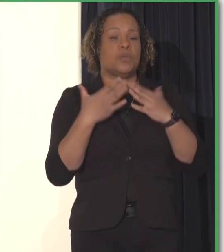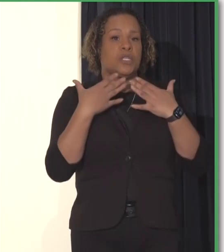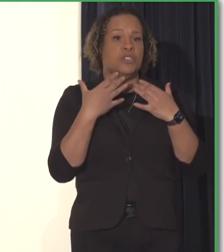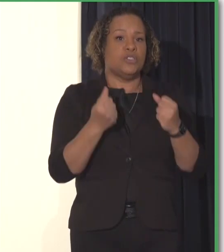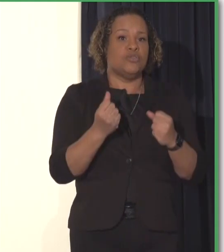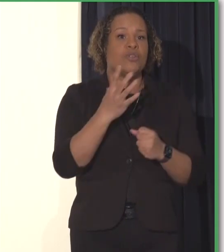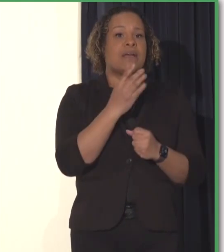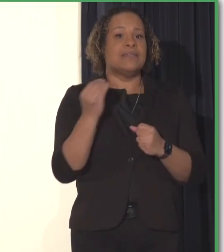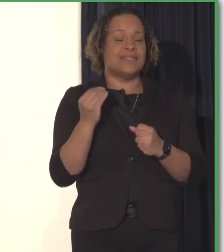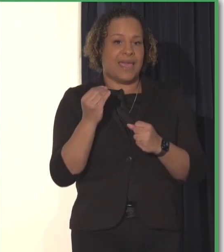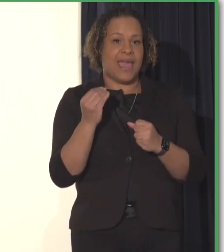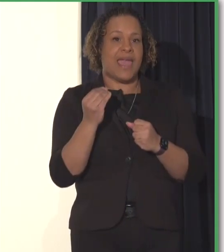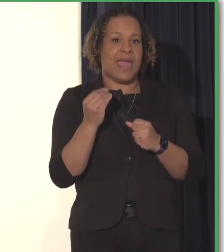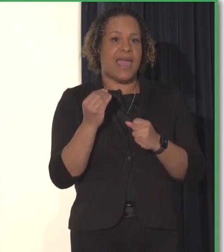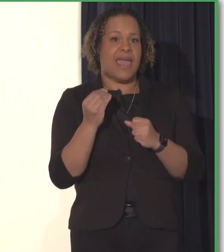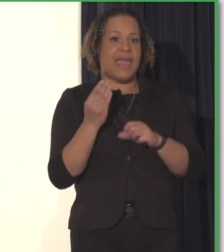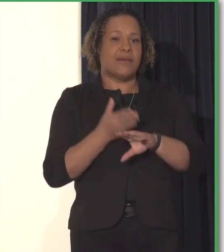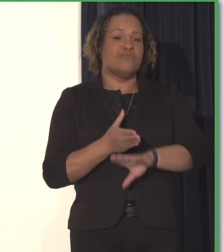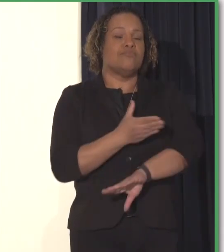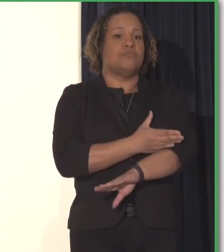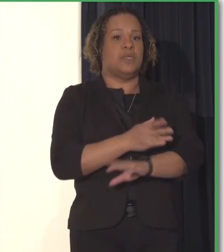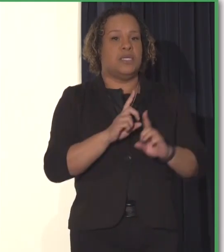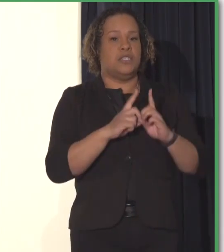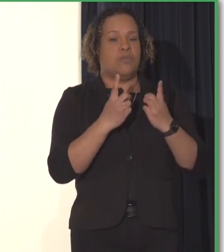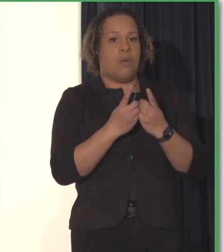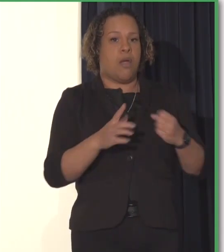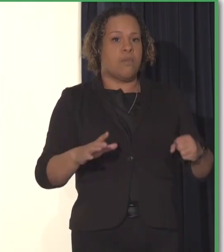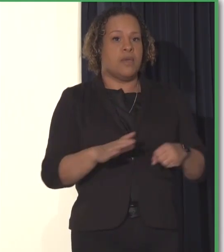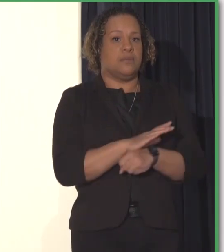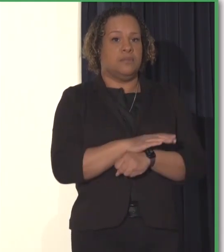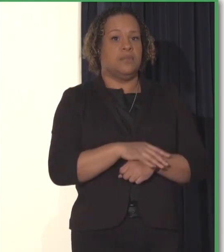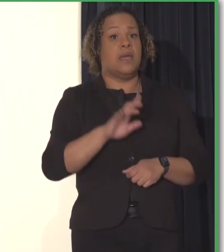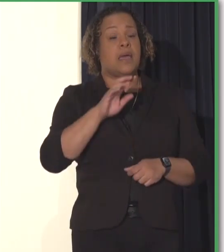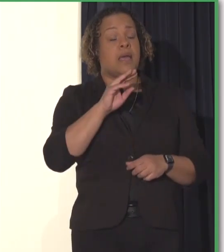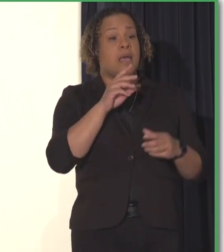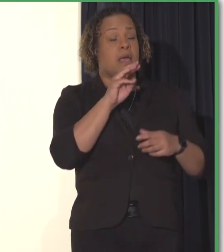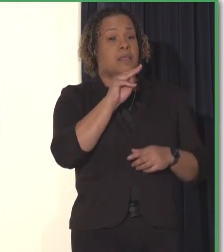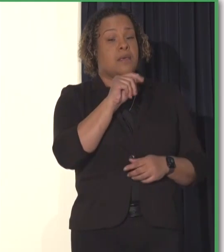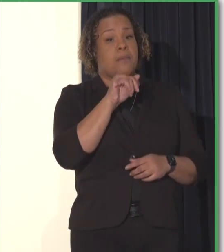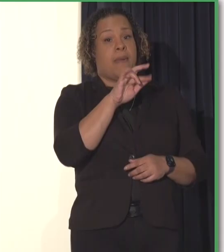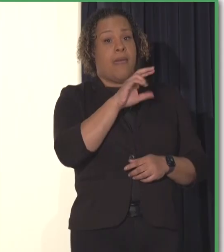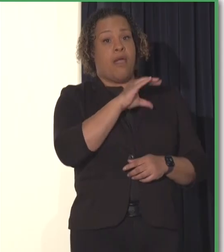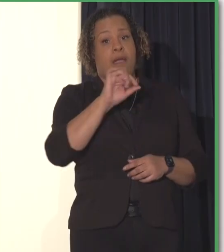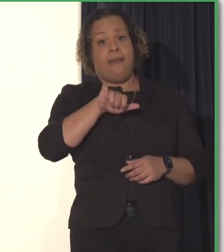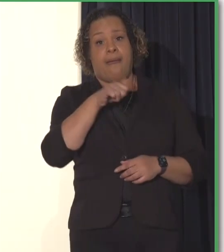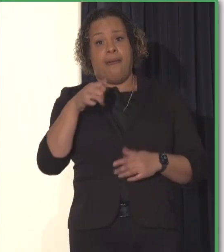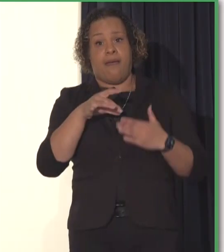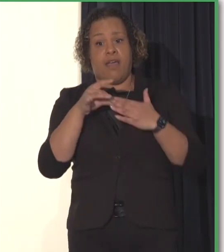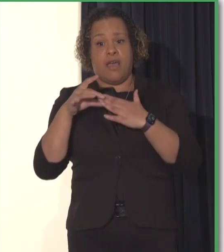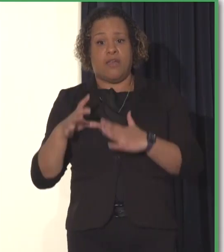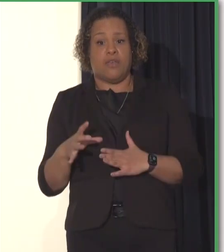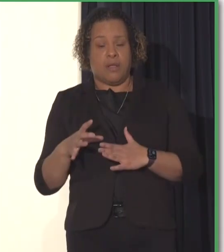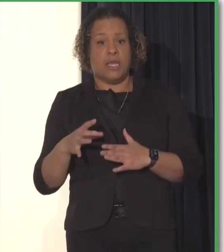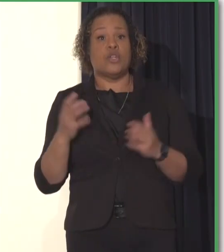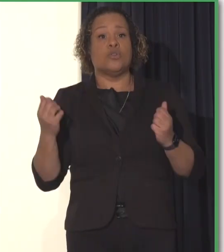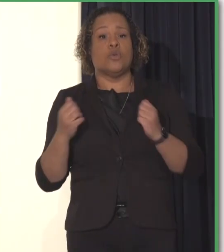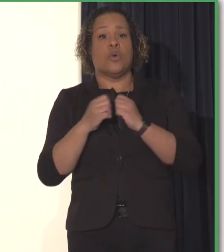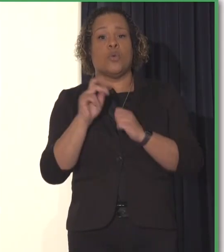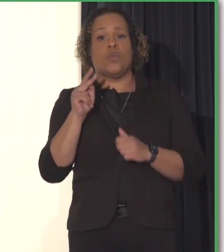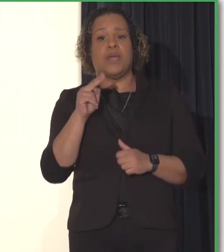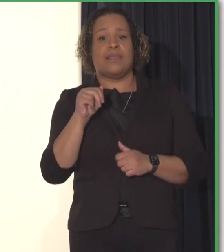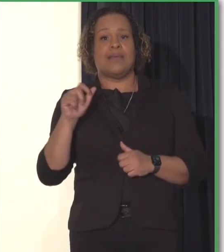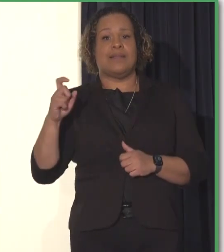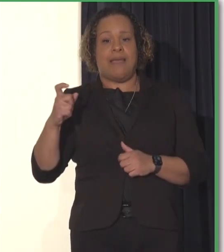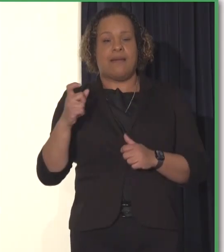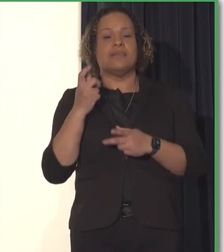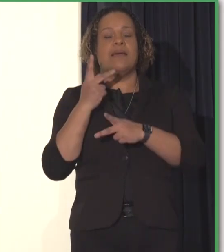the department, then the mayor and other leaders, Chief Knox kept the community and the department calm and together